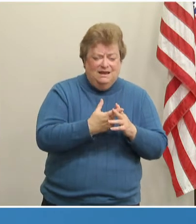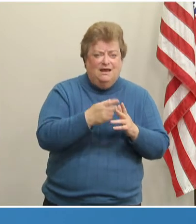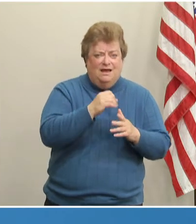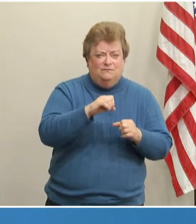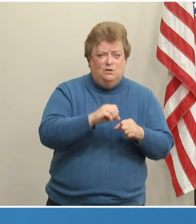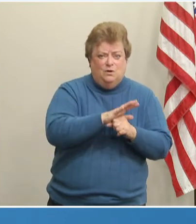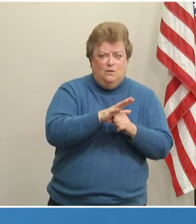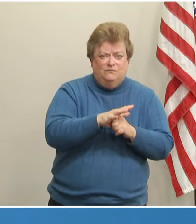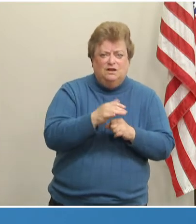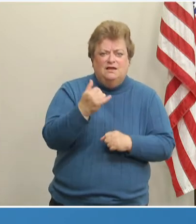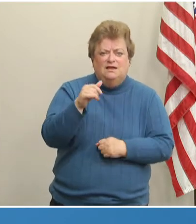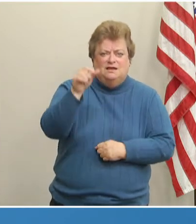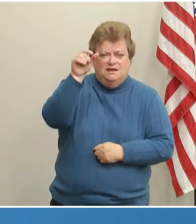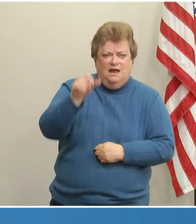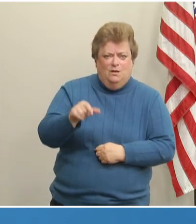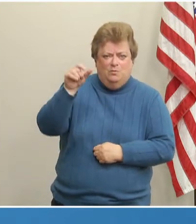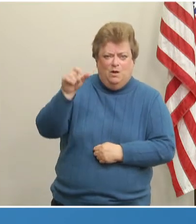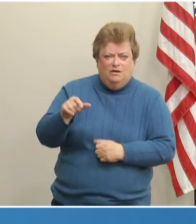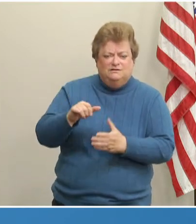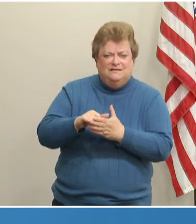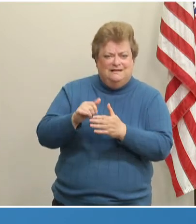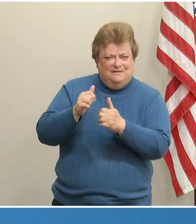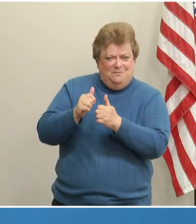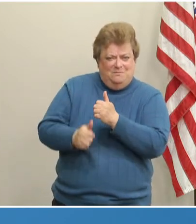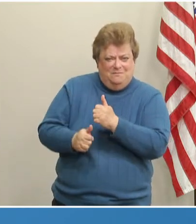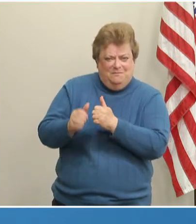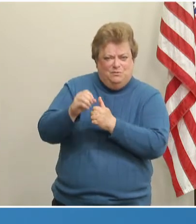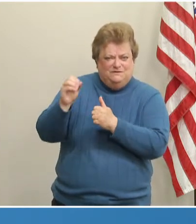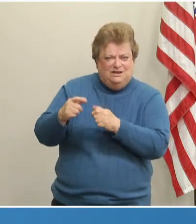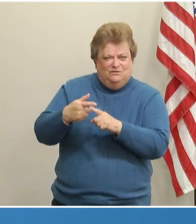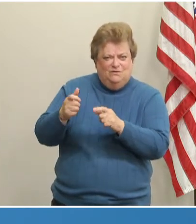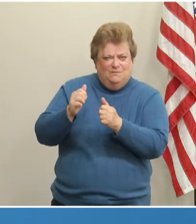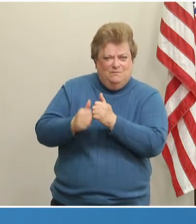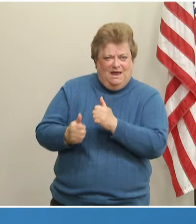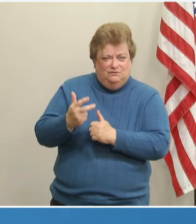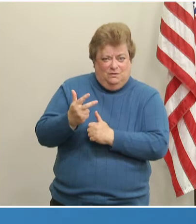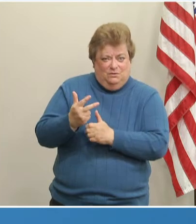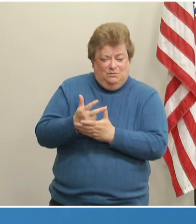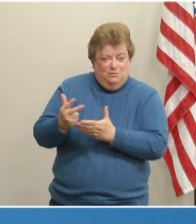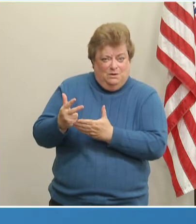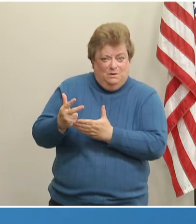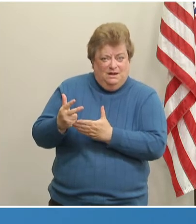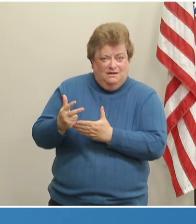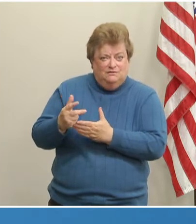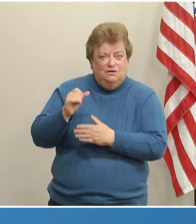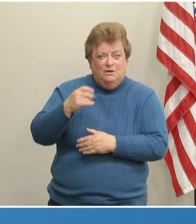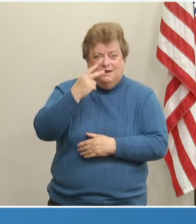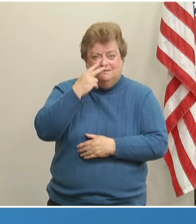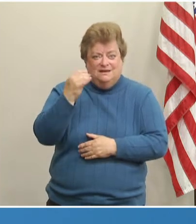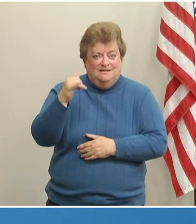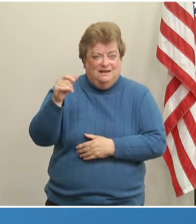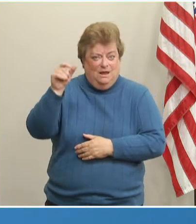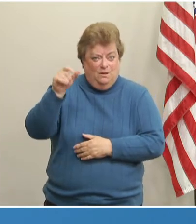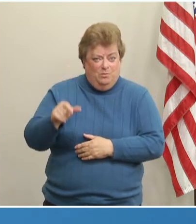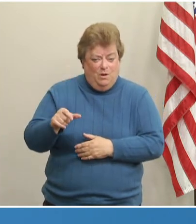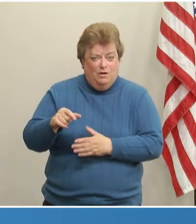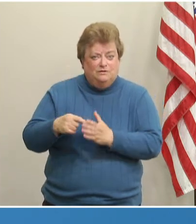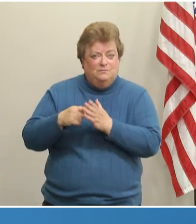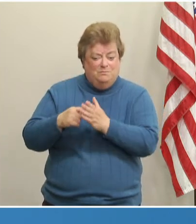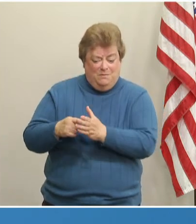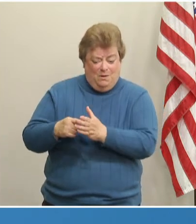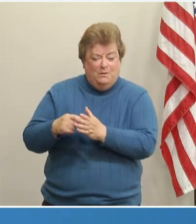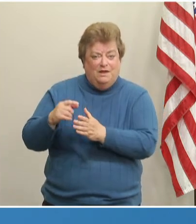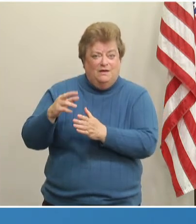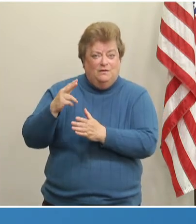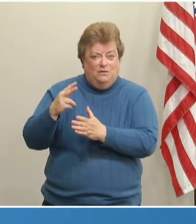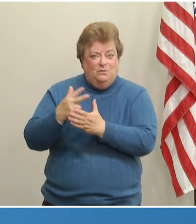yellow bars are the percentage over the past 3 weeks. You can clearly see that the yellow bars representing the past 3 weeks